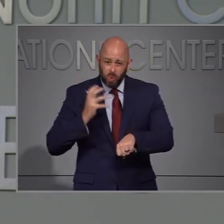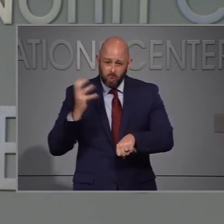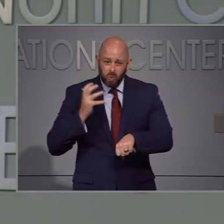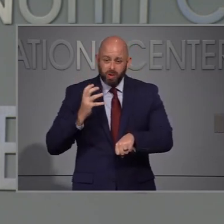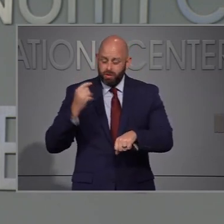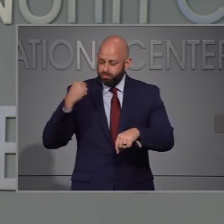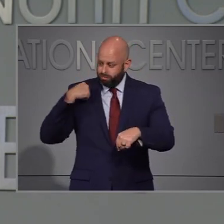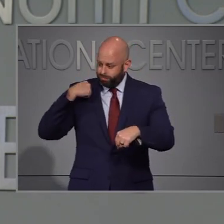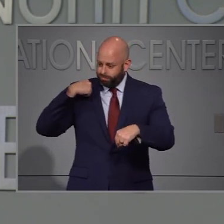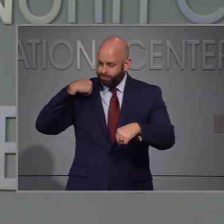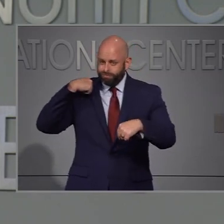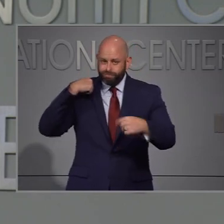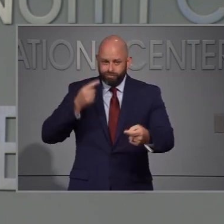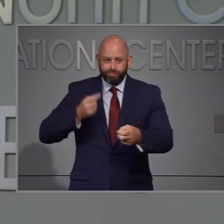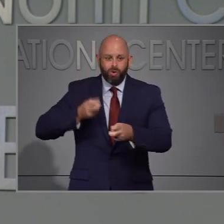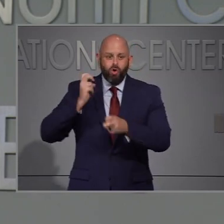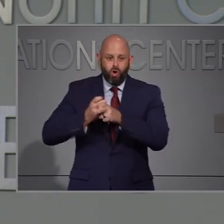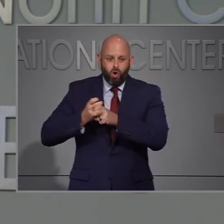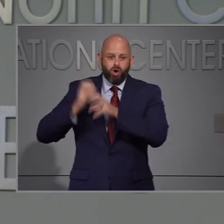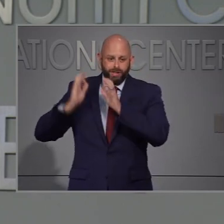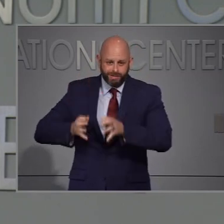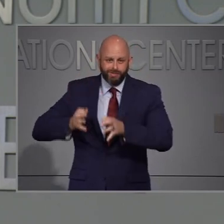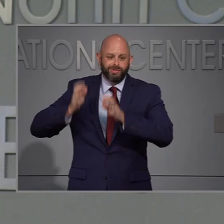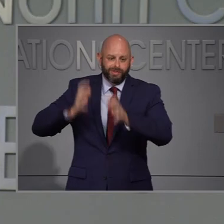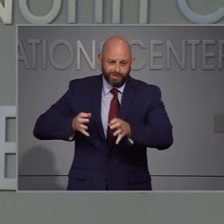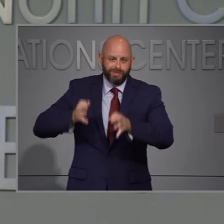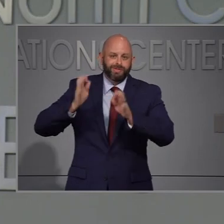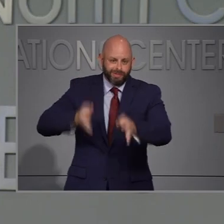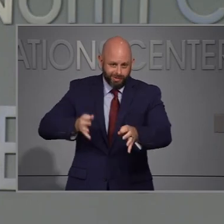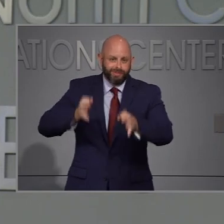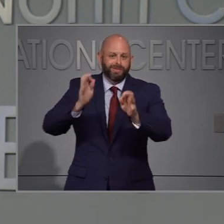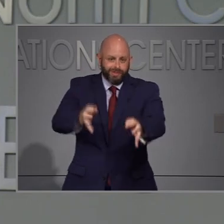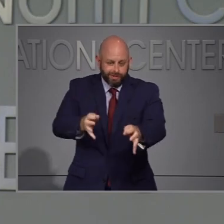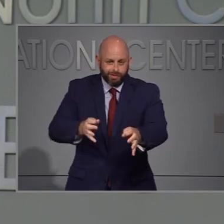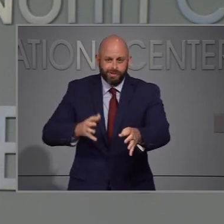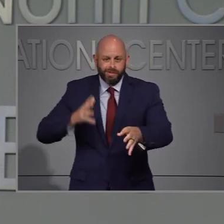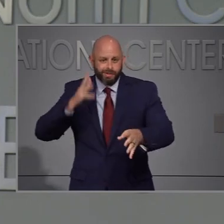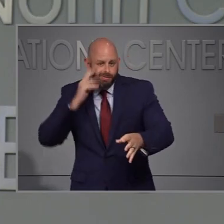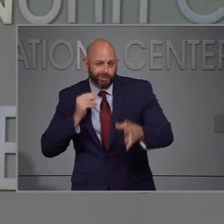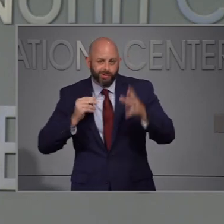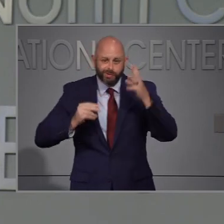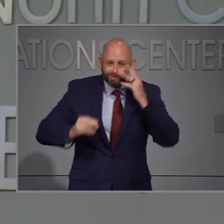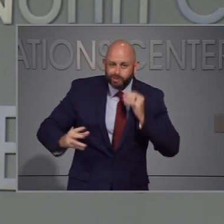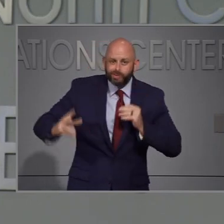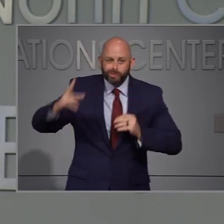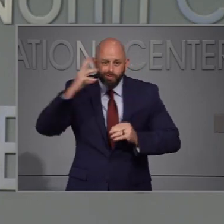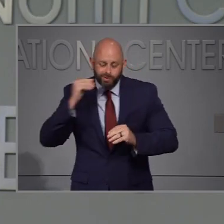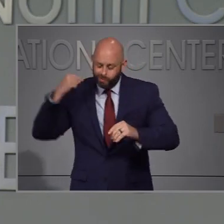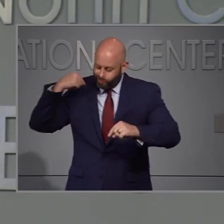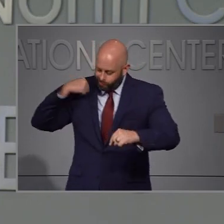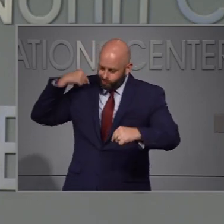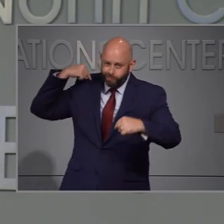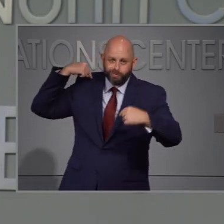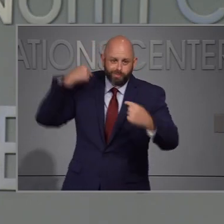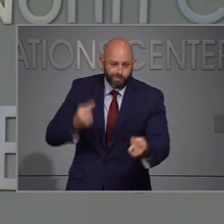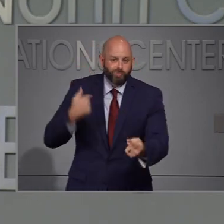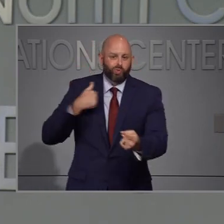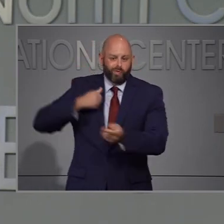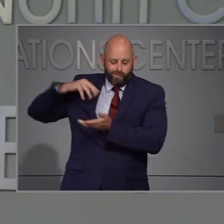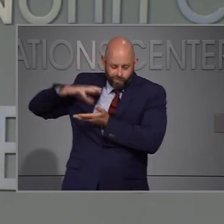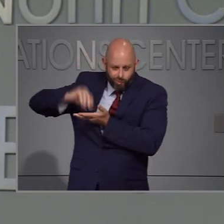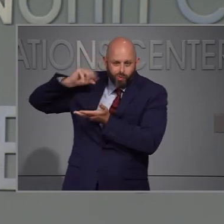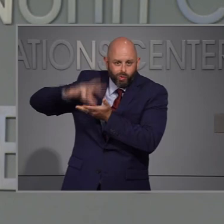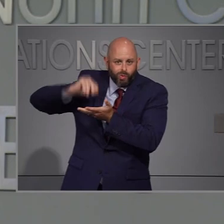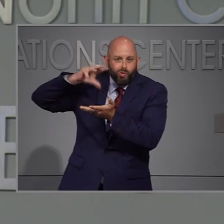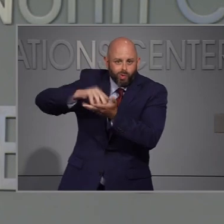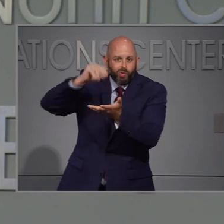of tough decisions to slow the spread of COVID-19 that have helped our state cope and prevented our hospitals from